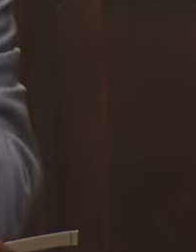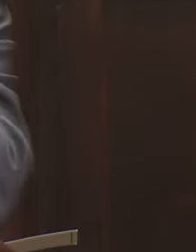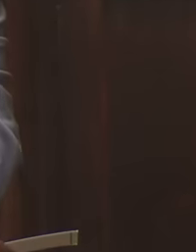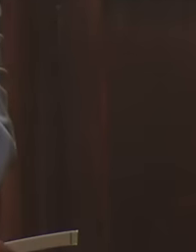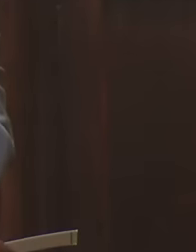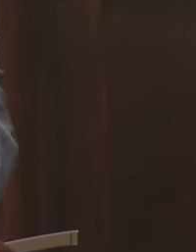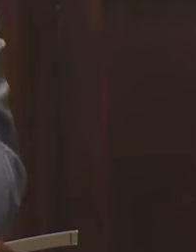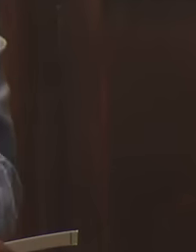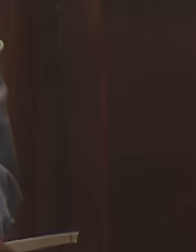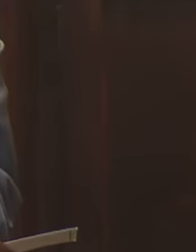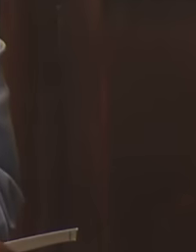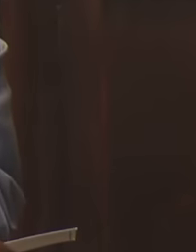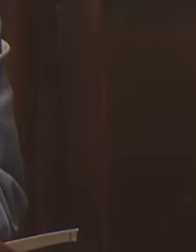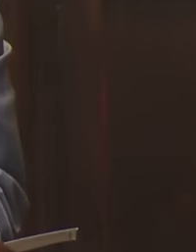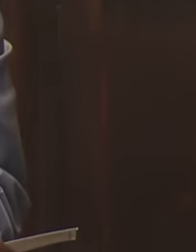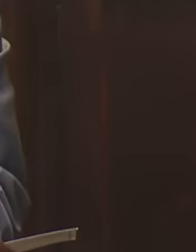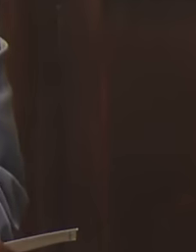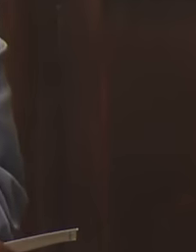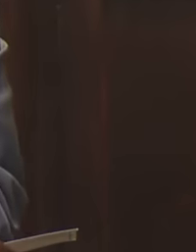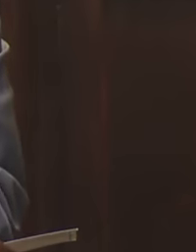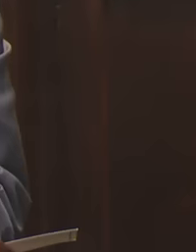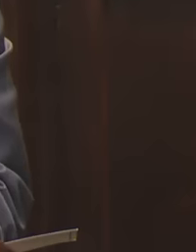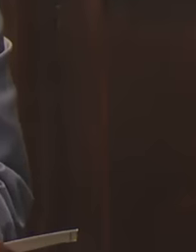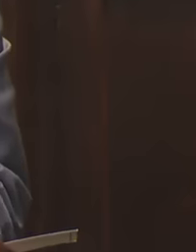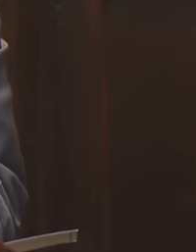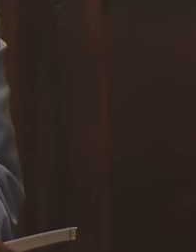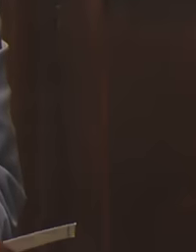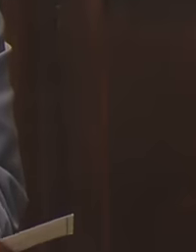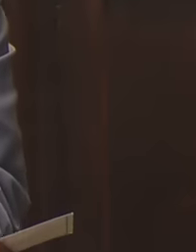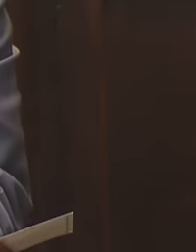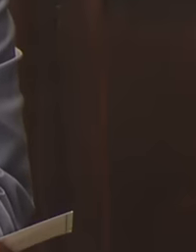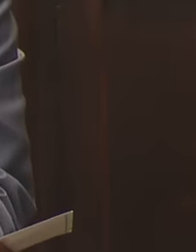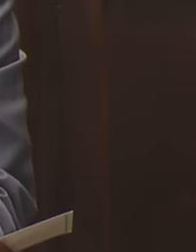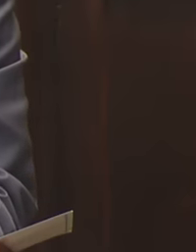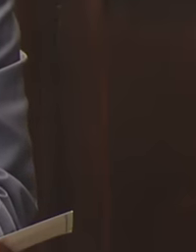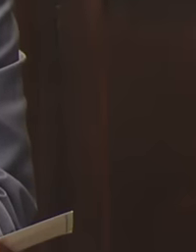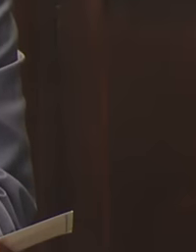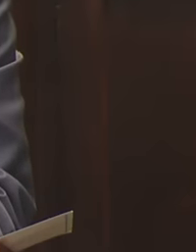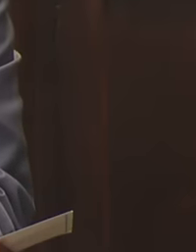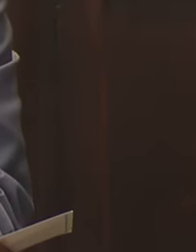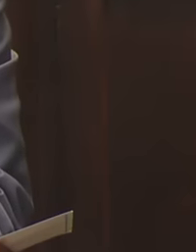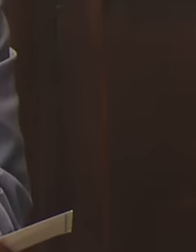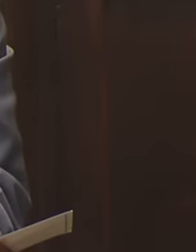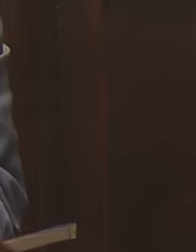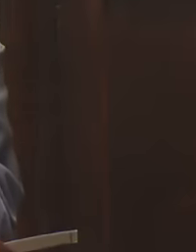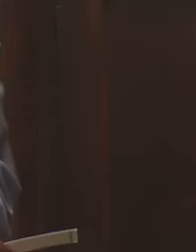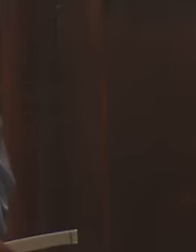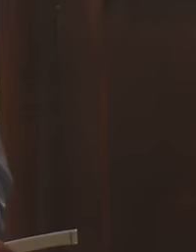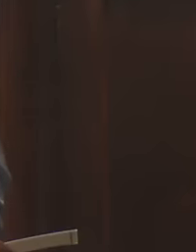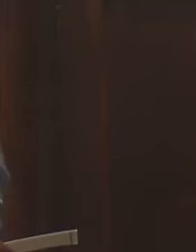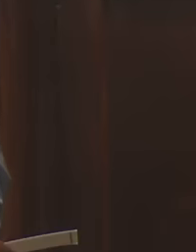terrorism, radicalization and violent extremism, economic meltdown, environmental degradation,